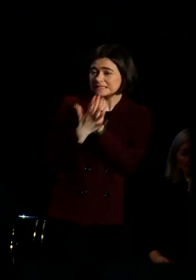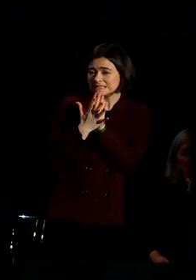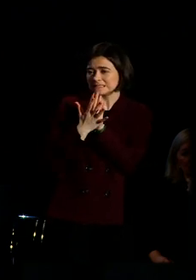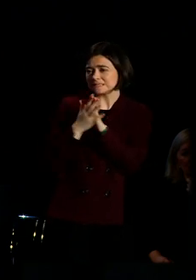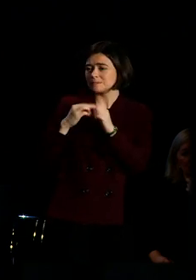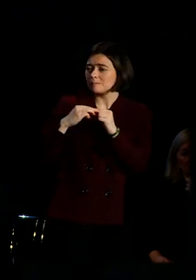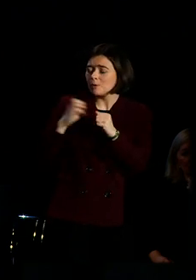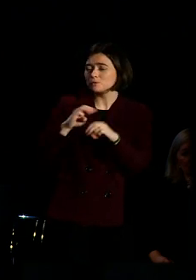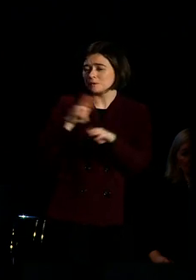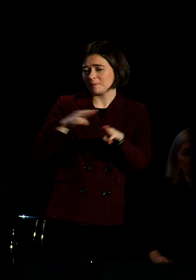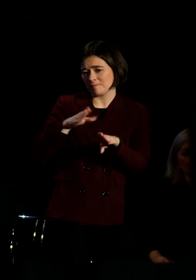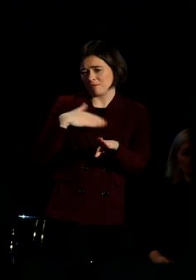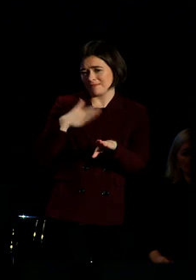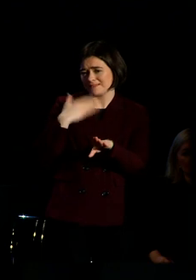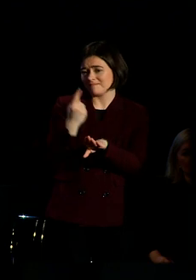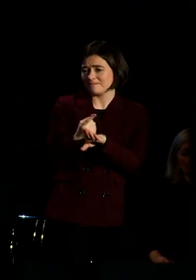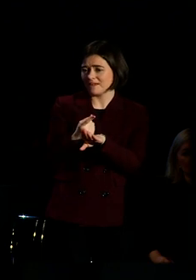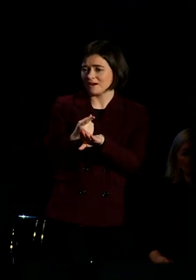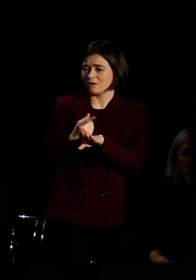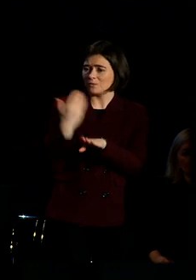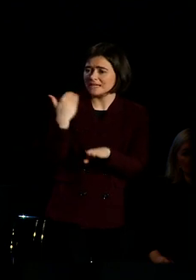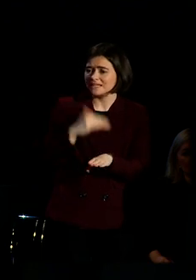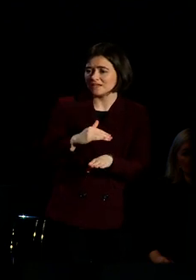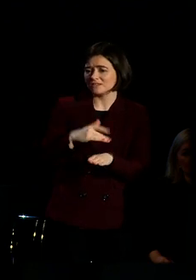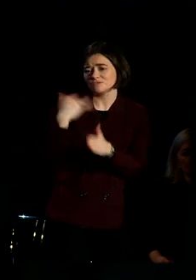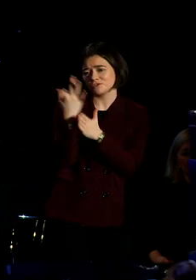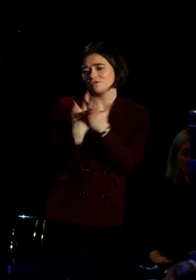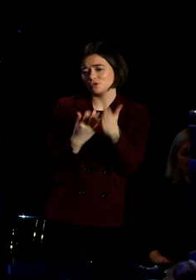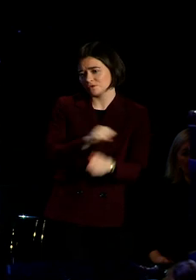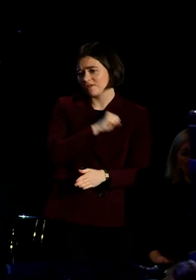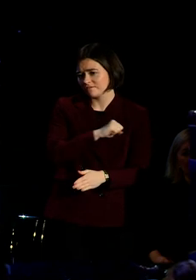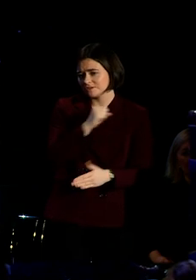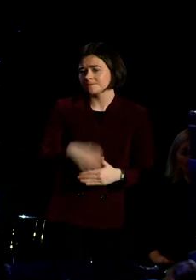ghetto populations were murdered, and there were few survivors.